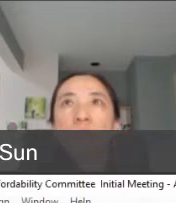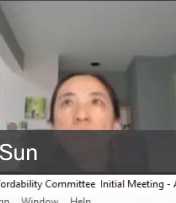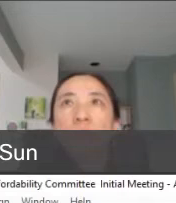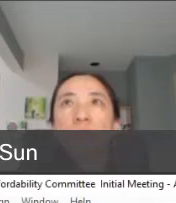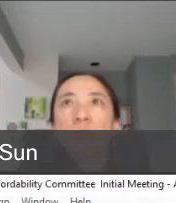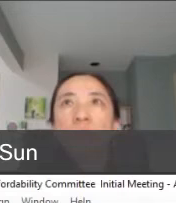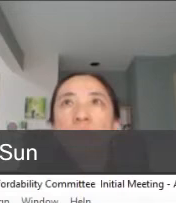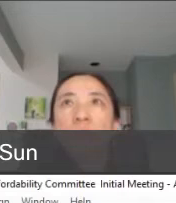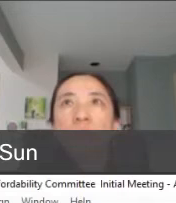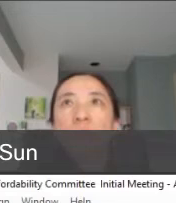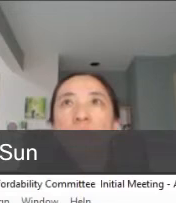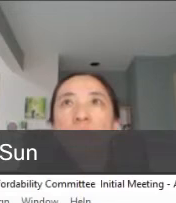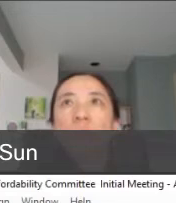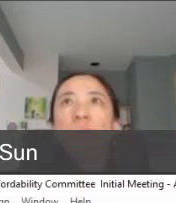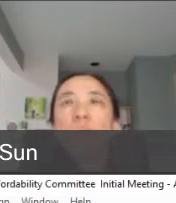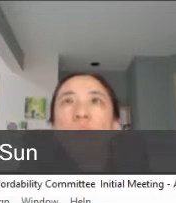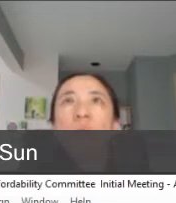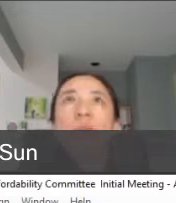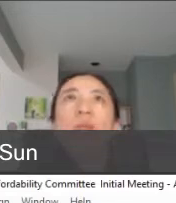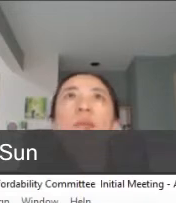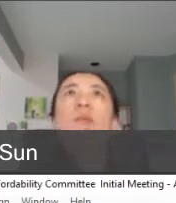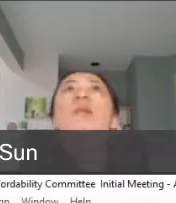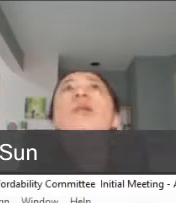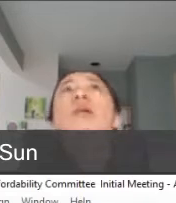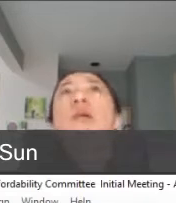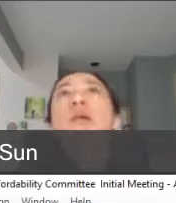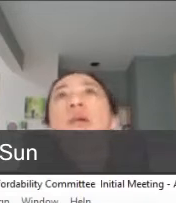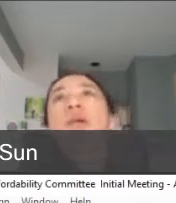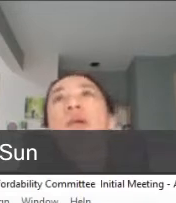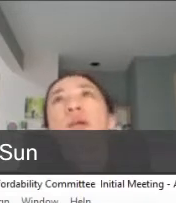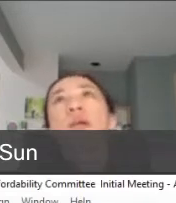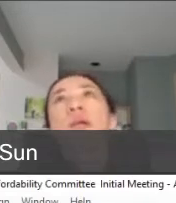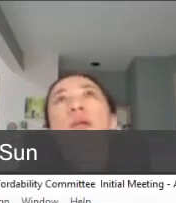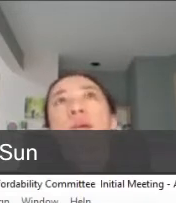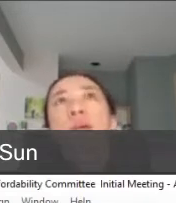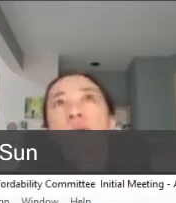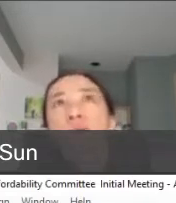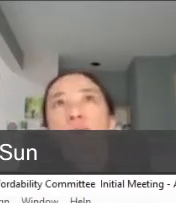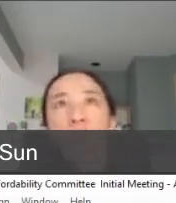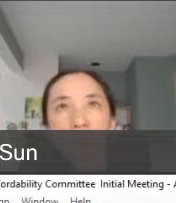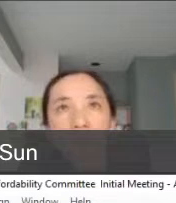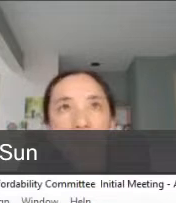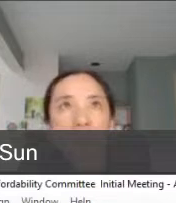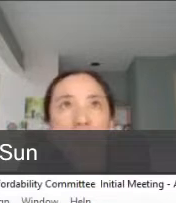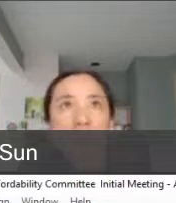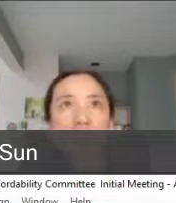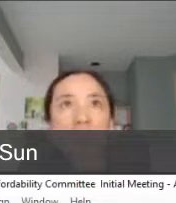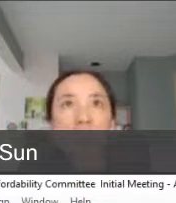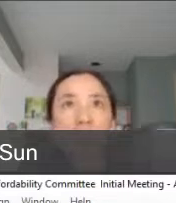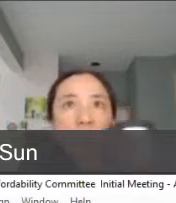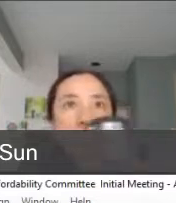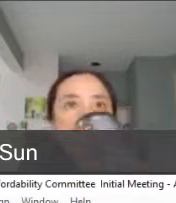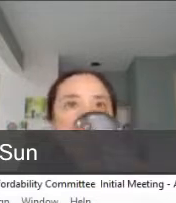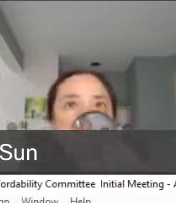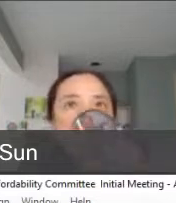actually, if you look at the general assumptions, it looks like 90 million annual debt issuance at 4.5% interest